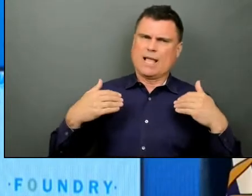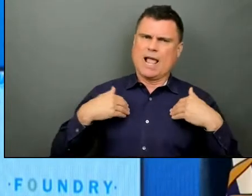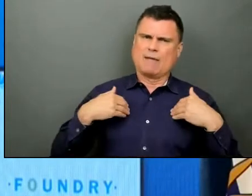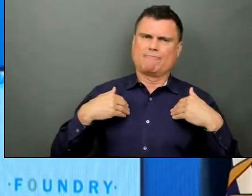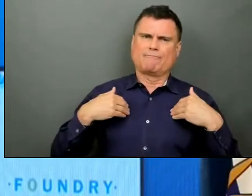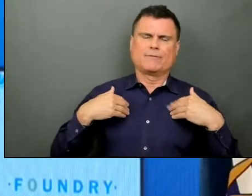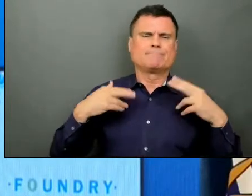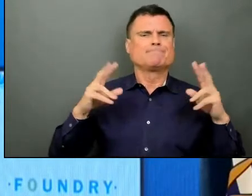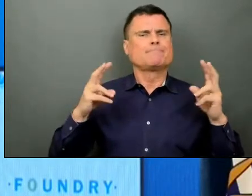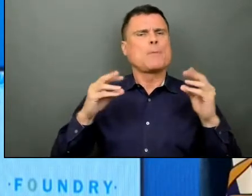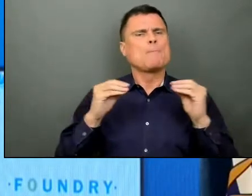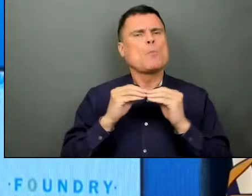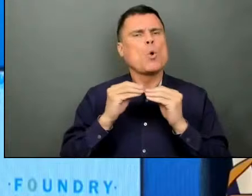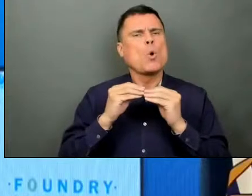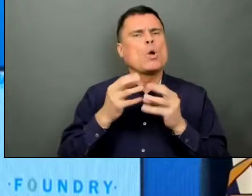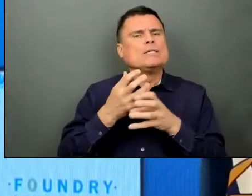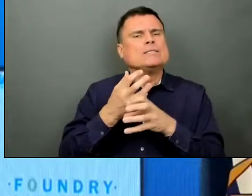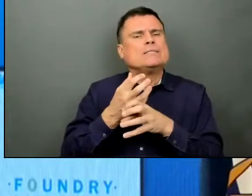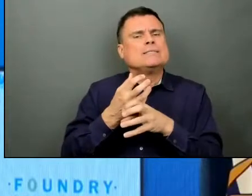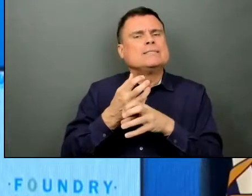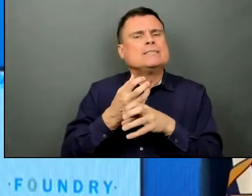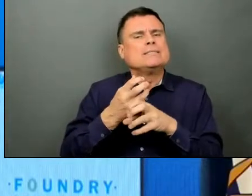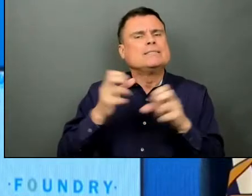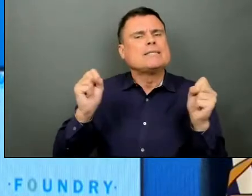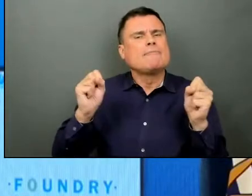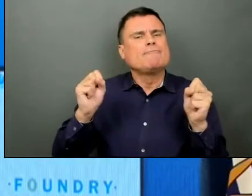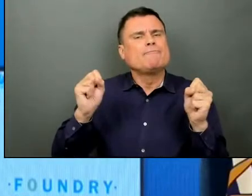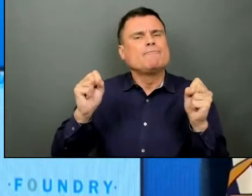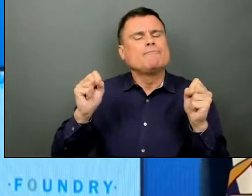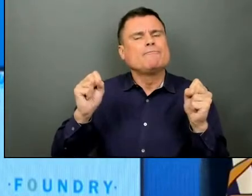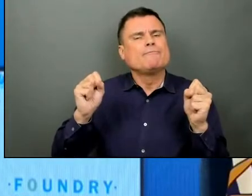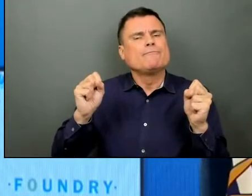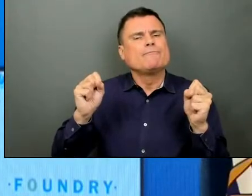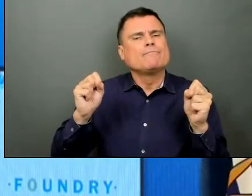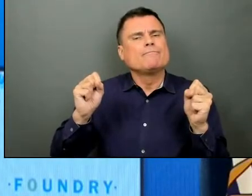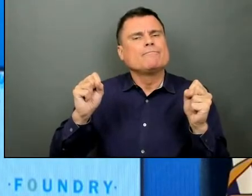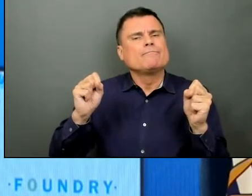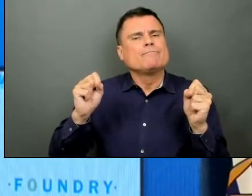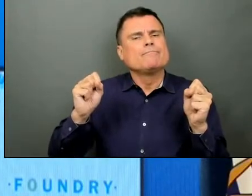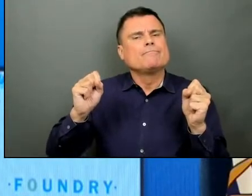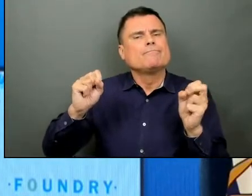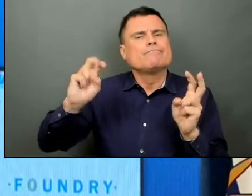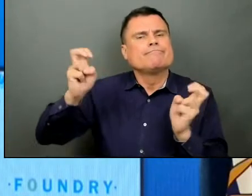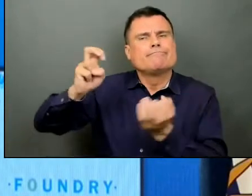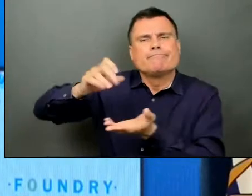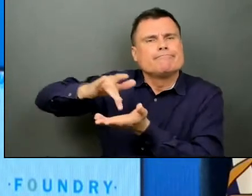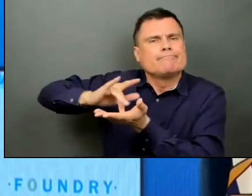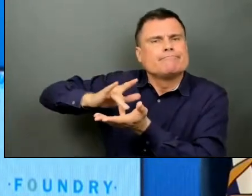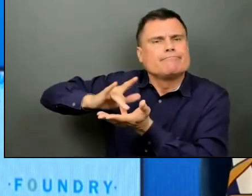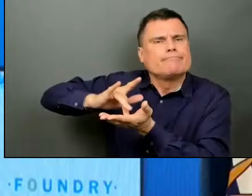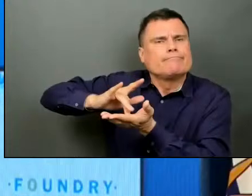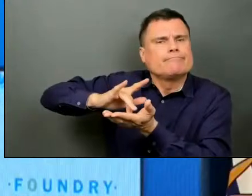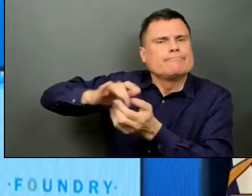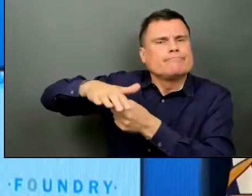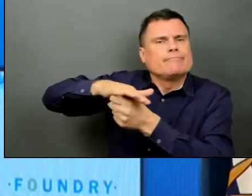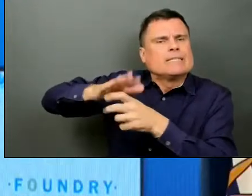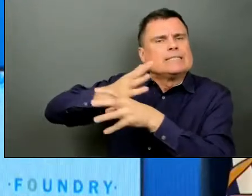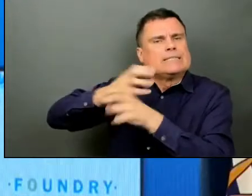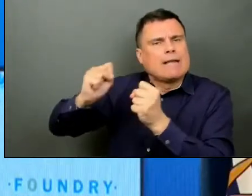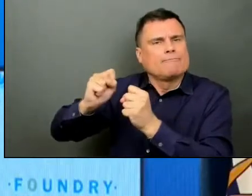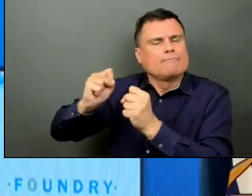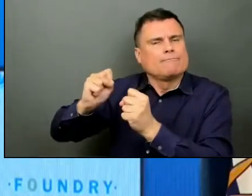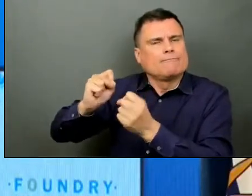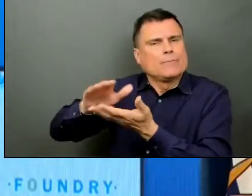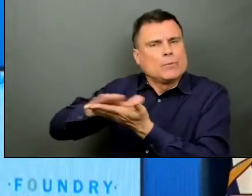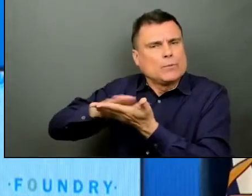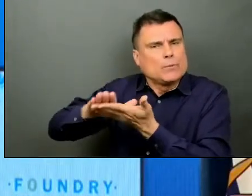involuntary stabilization in just the highest risk situations, such as Bill 22 or a form of it. What are you doing to